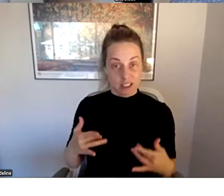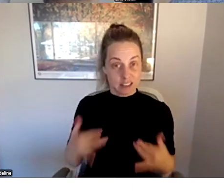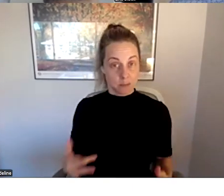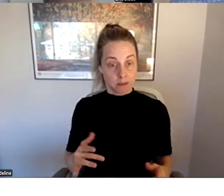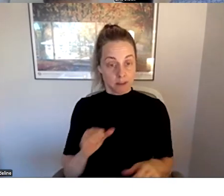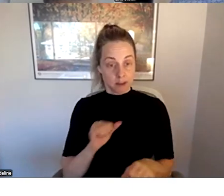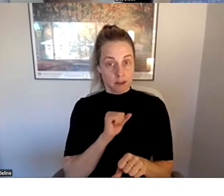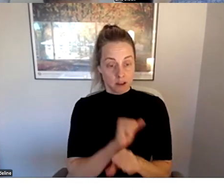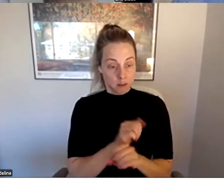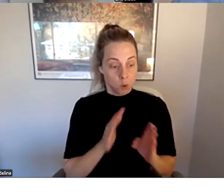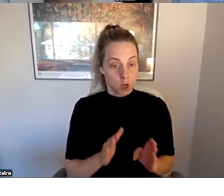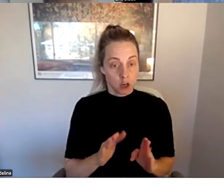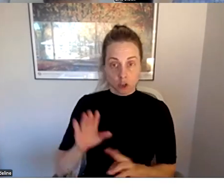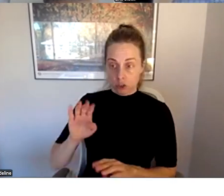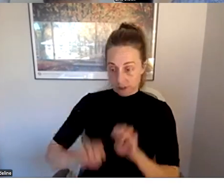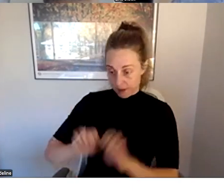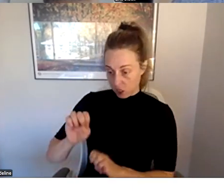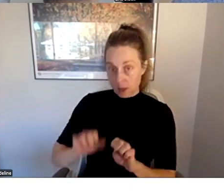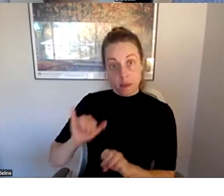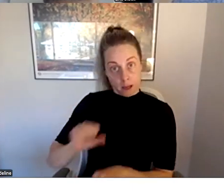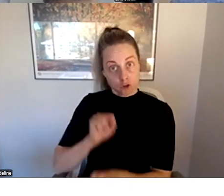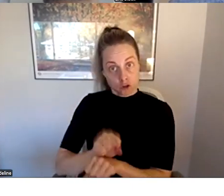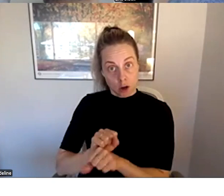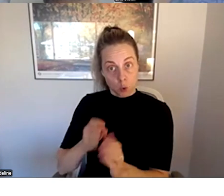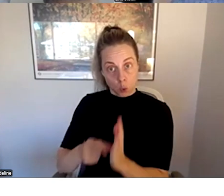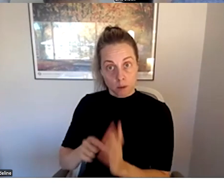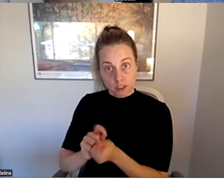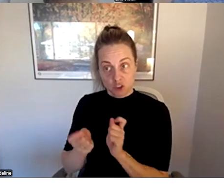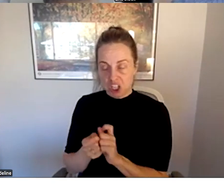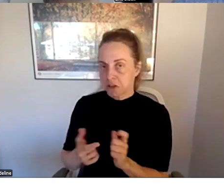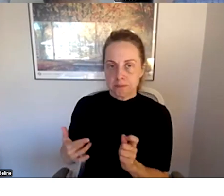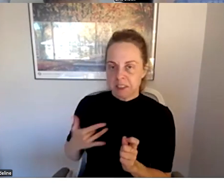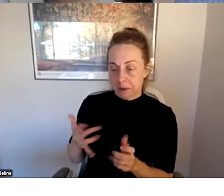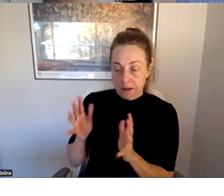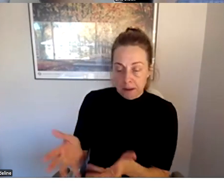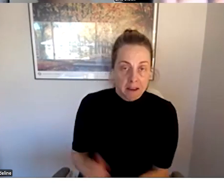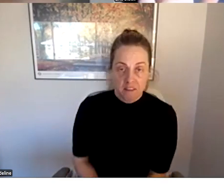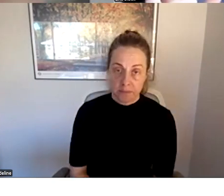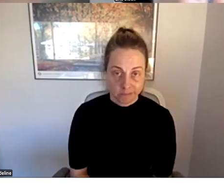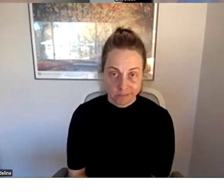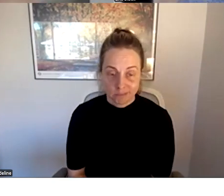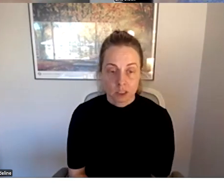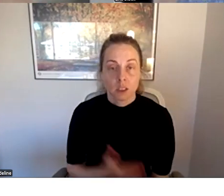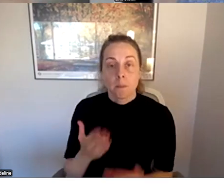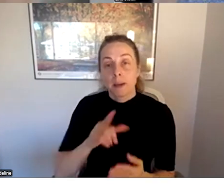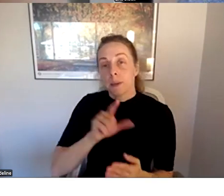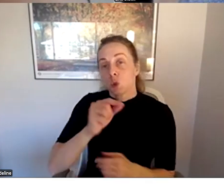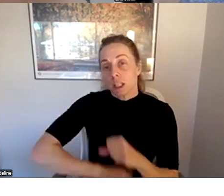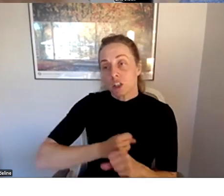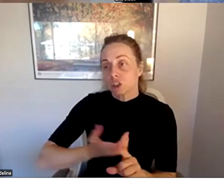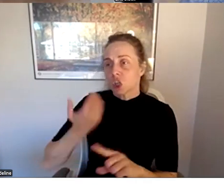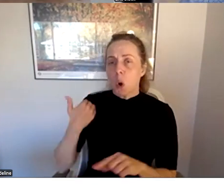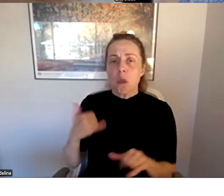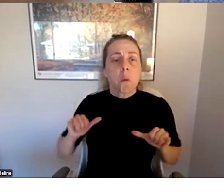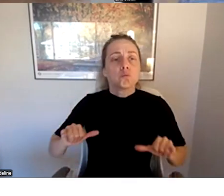the job requirements have changed. Go back 20 years ago, maybe they don't change as much. I think with the introduction